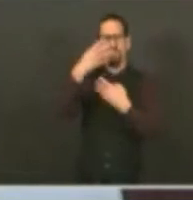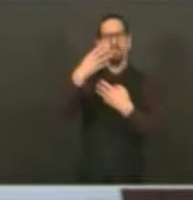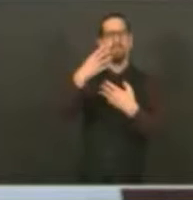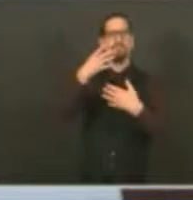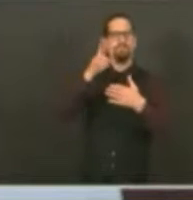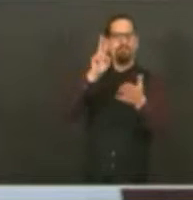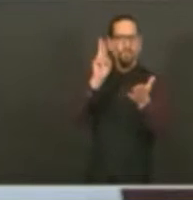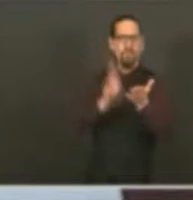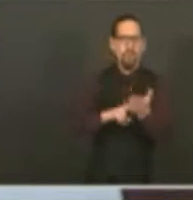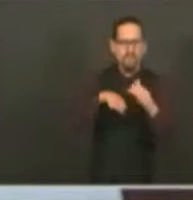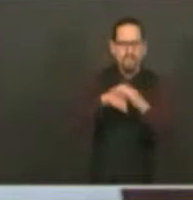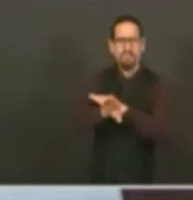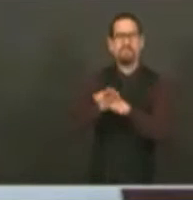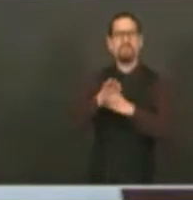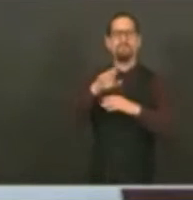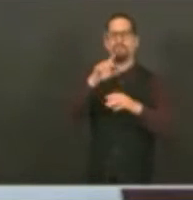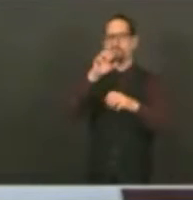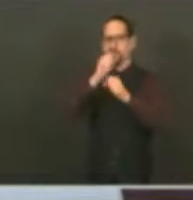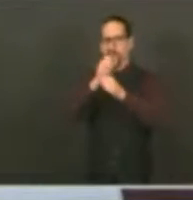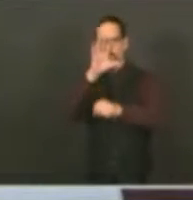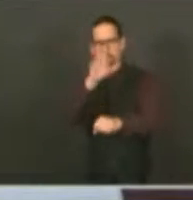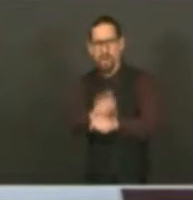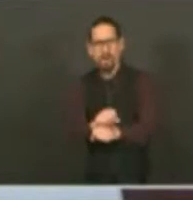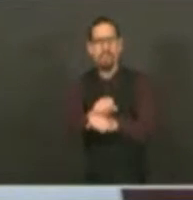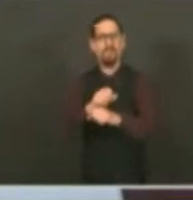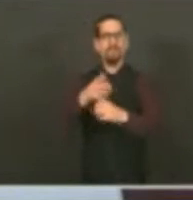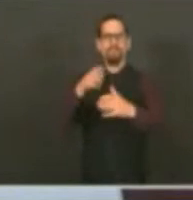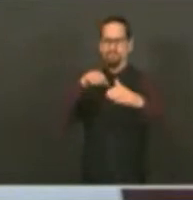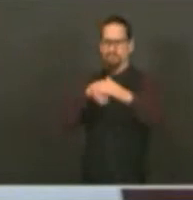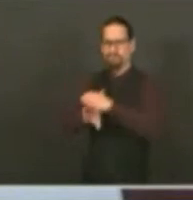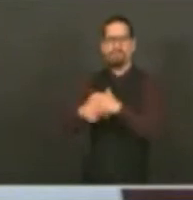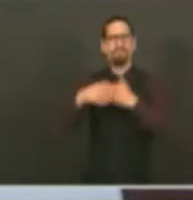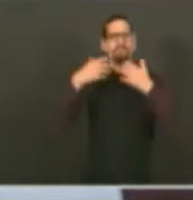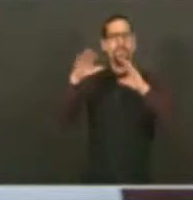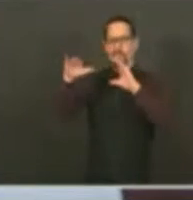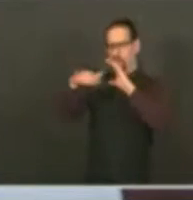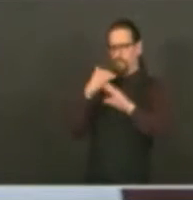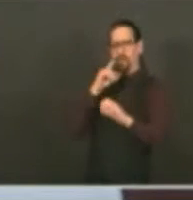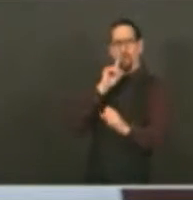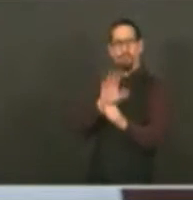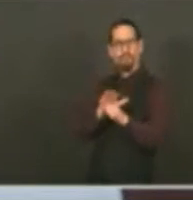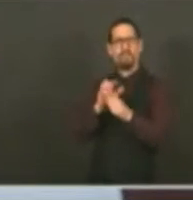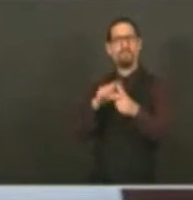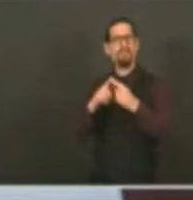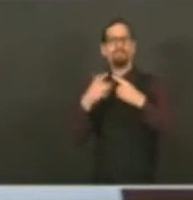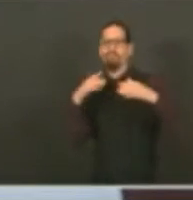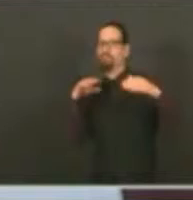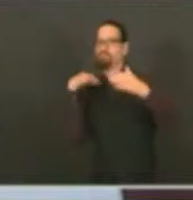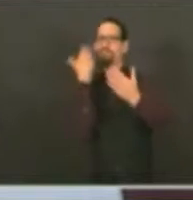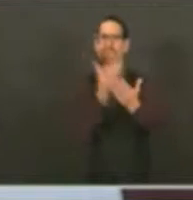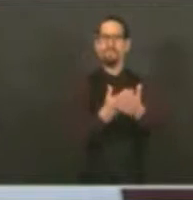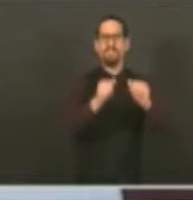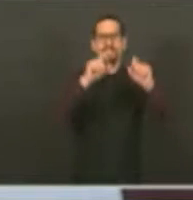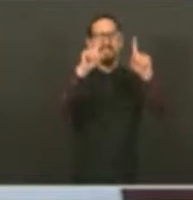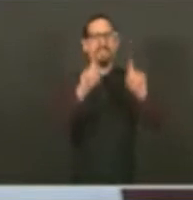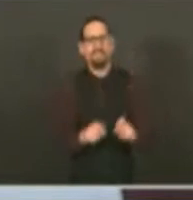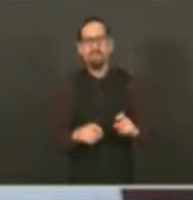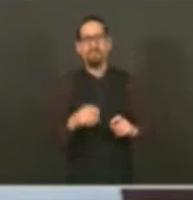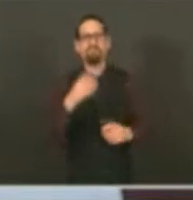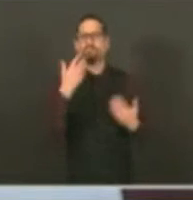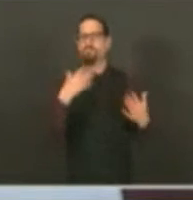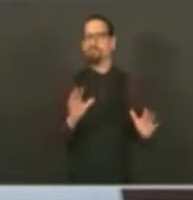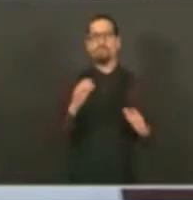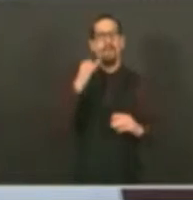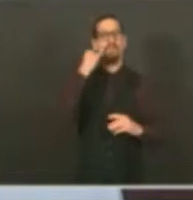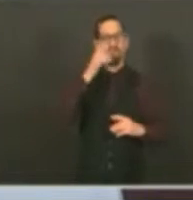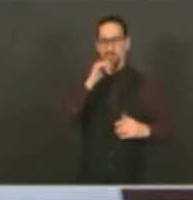quickly. If you feel sick, go get a test. If you don't feel sick, go get a test. We want to test as many people